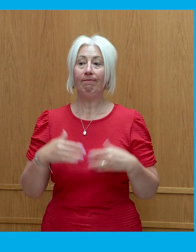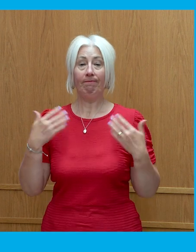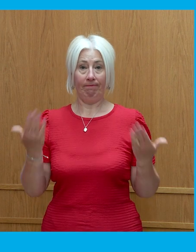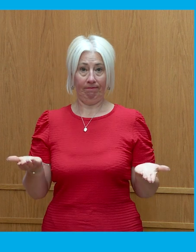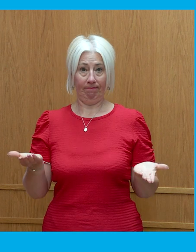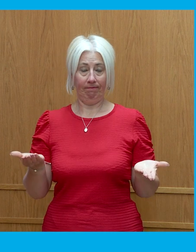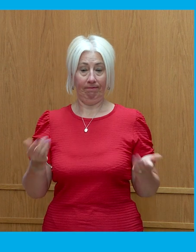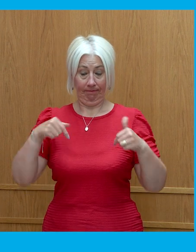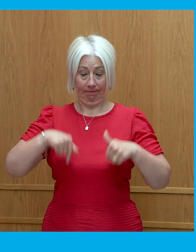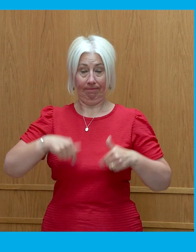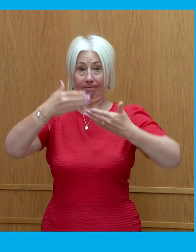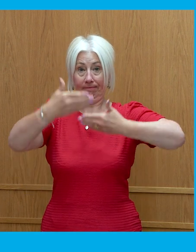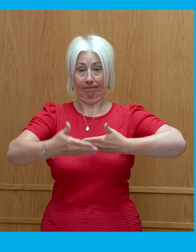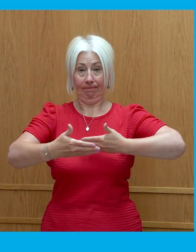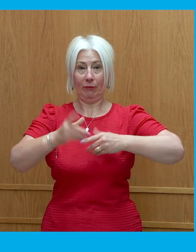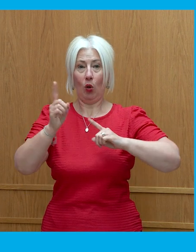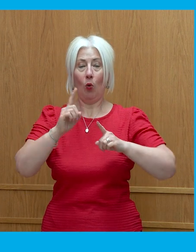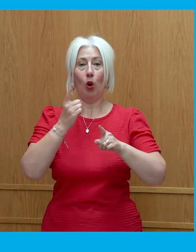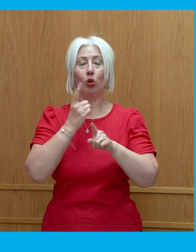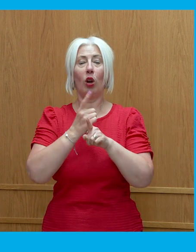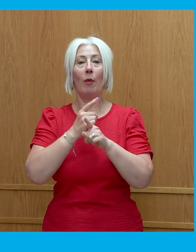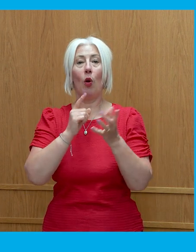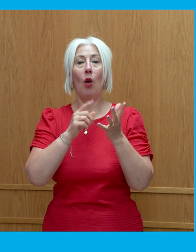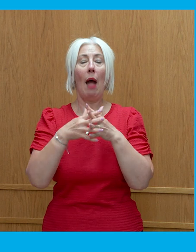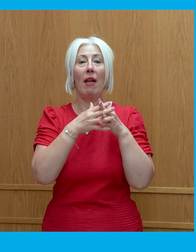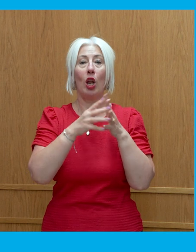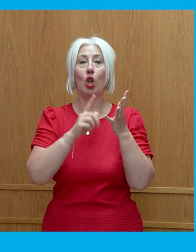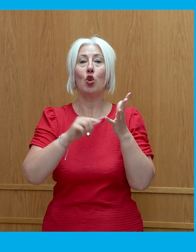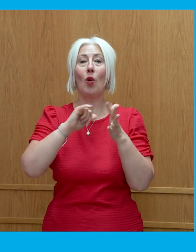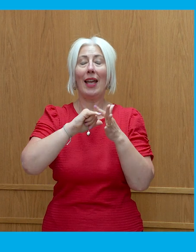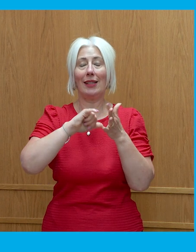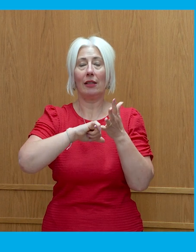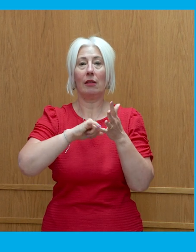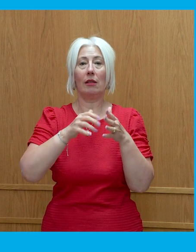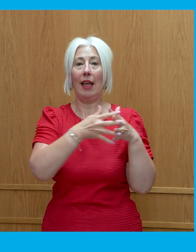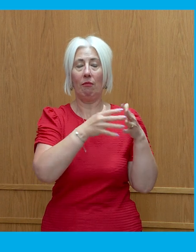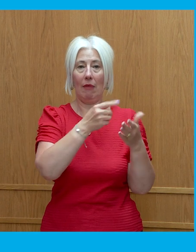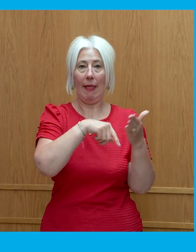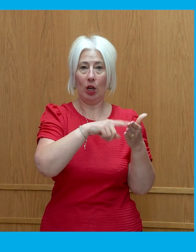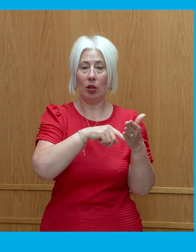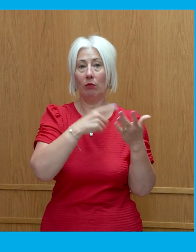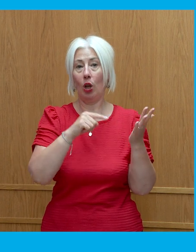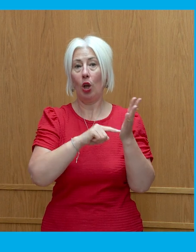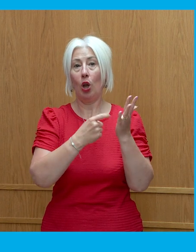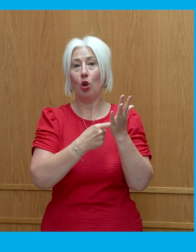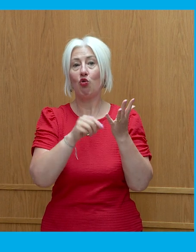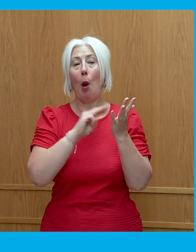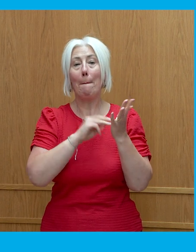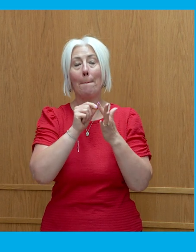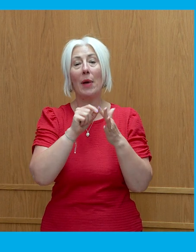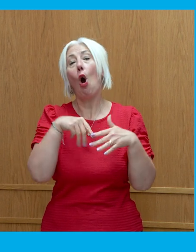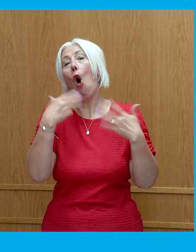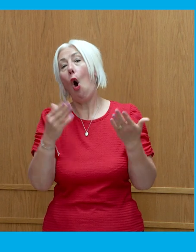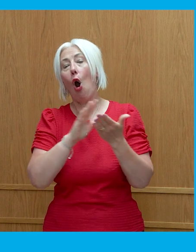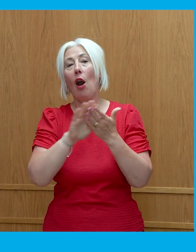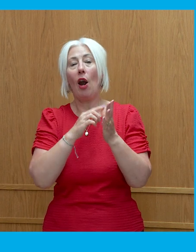in this session, we're talking about the US elections, Trump or Harris, in partnership with the University of Glasgow. And